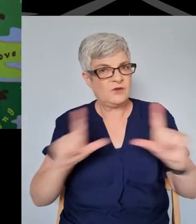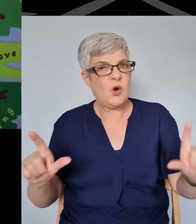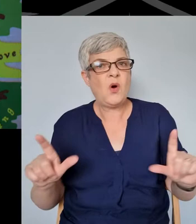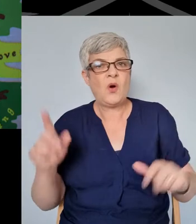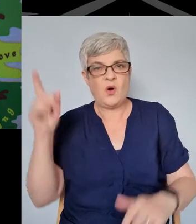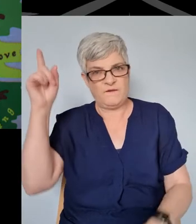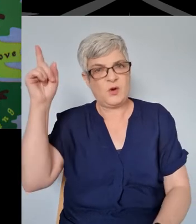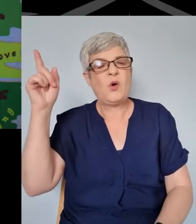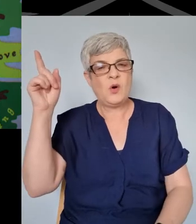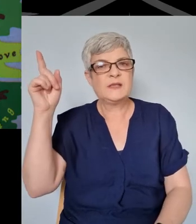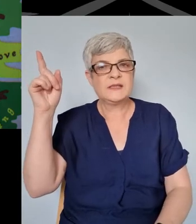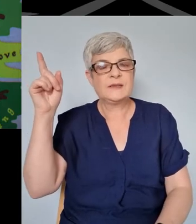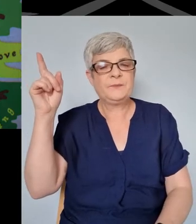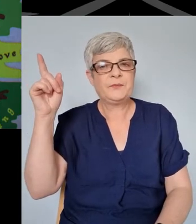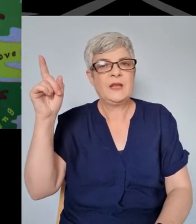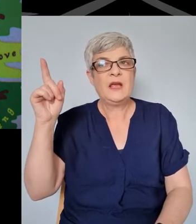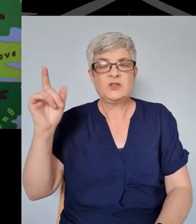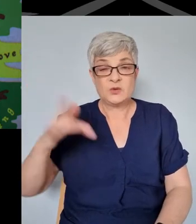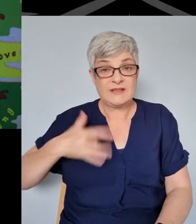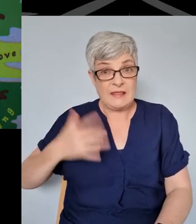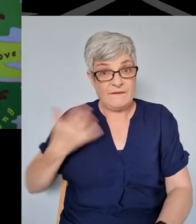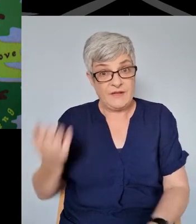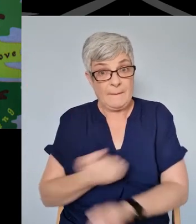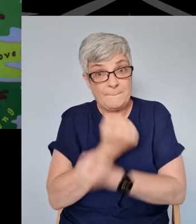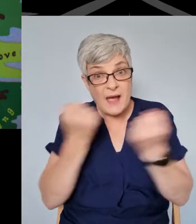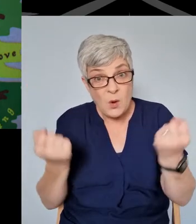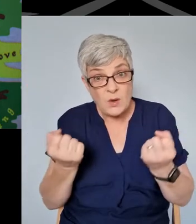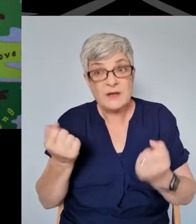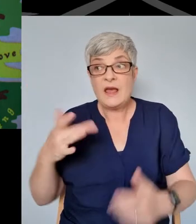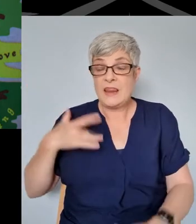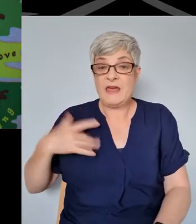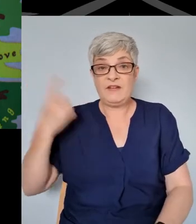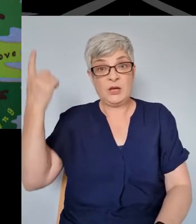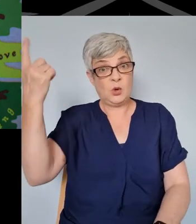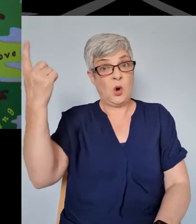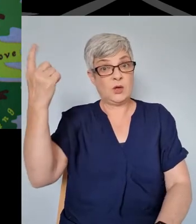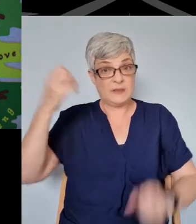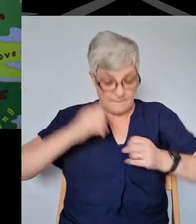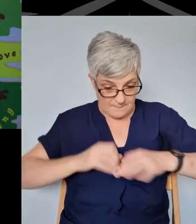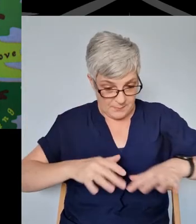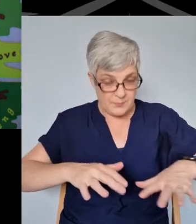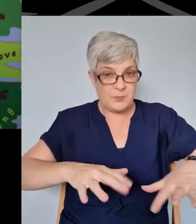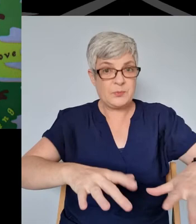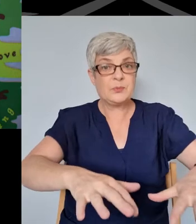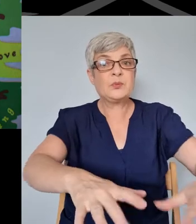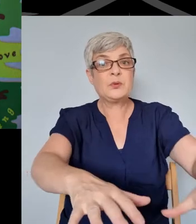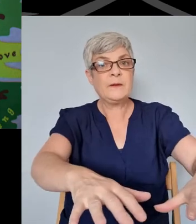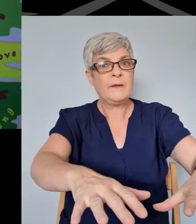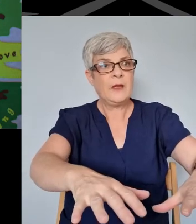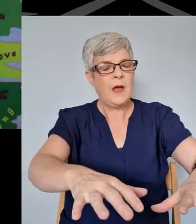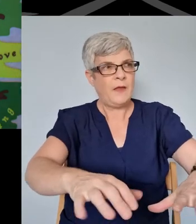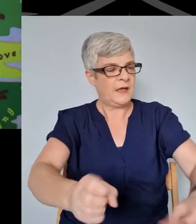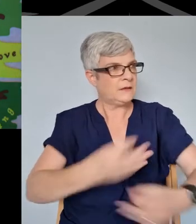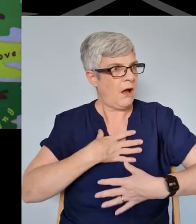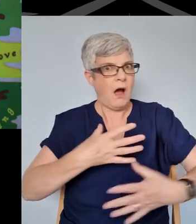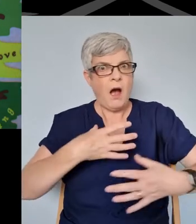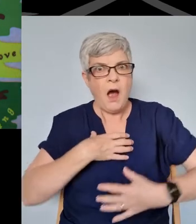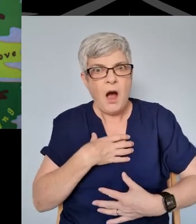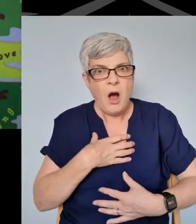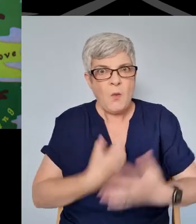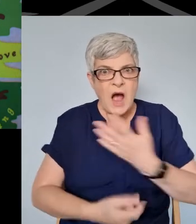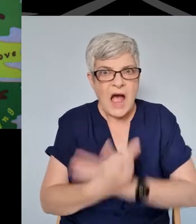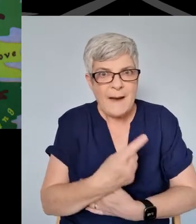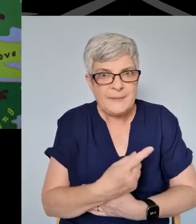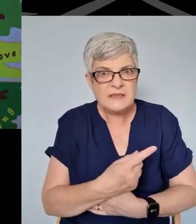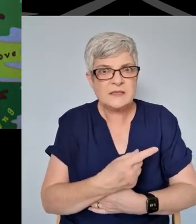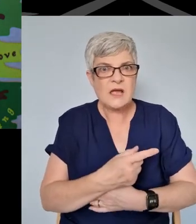And it's just the living power of the word of the living God that invades the valley of death. And there is the astonishing response